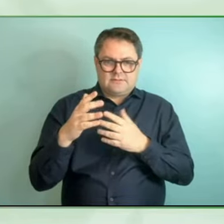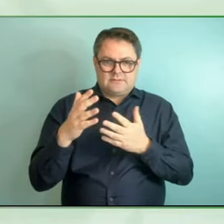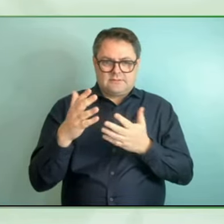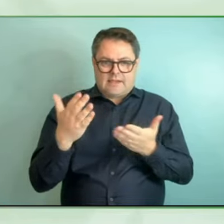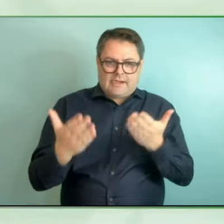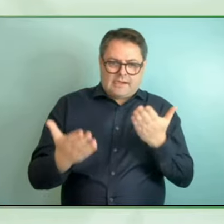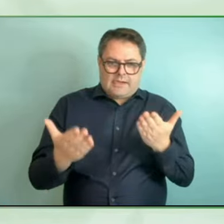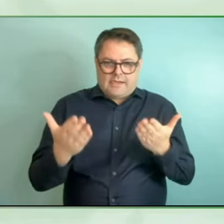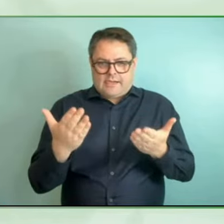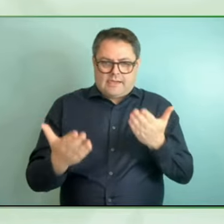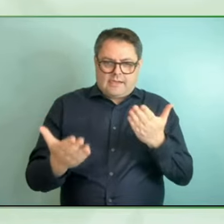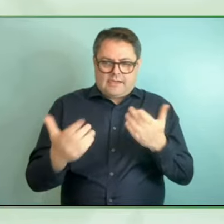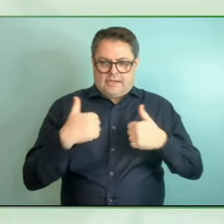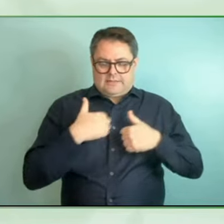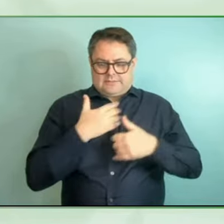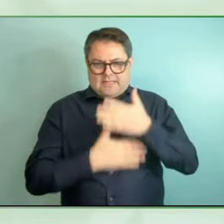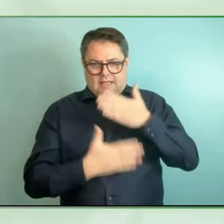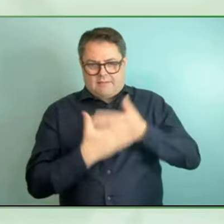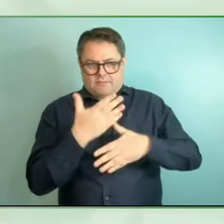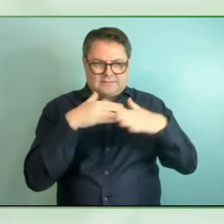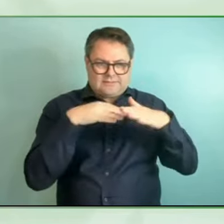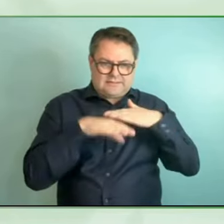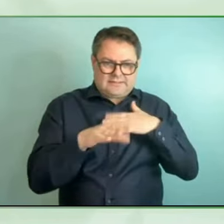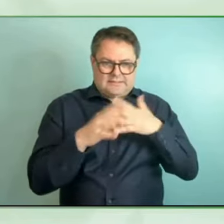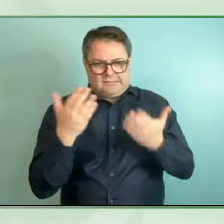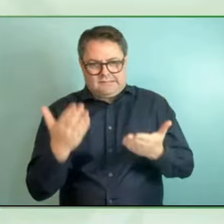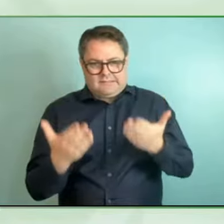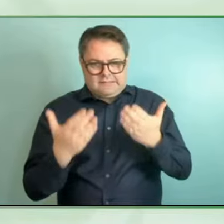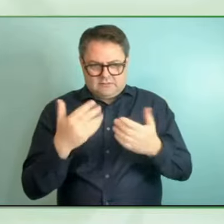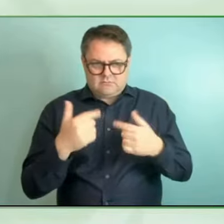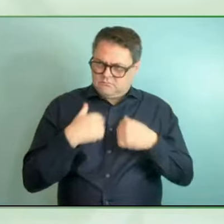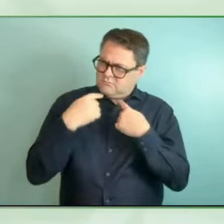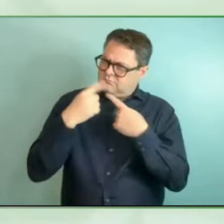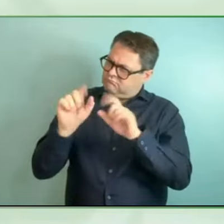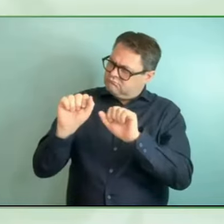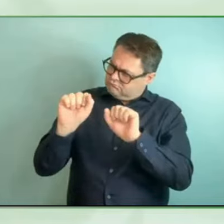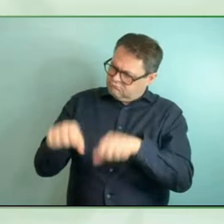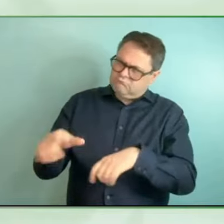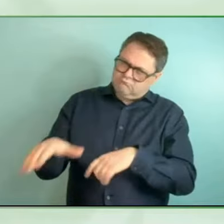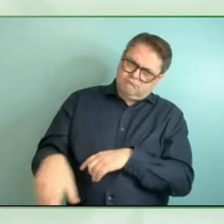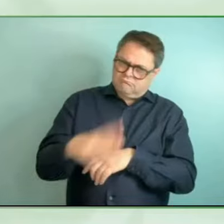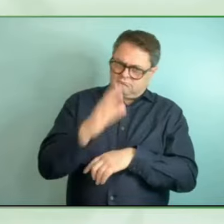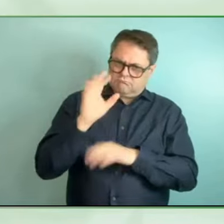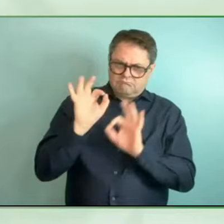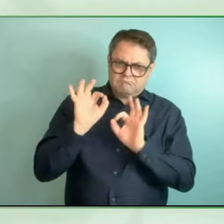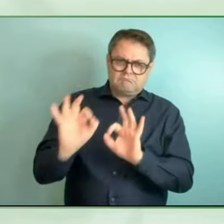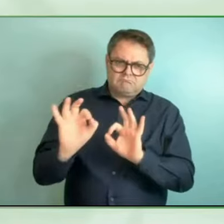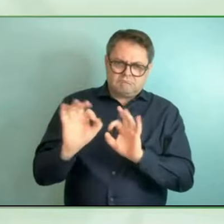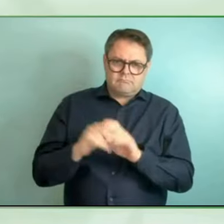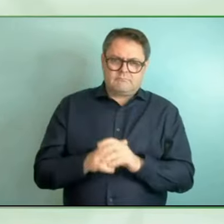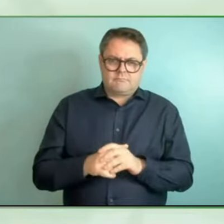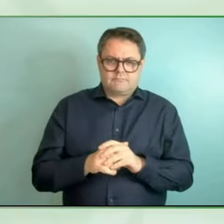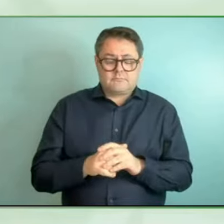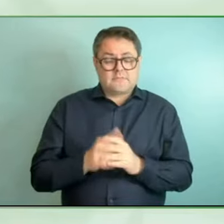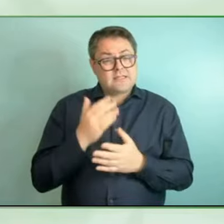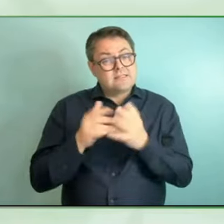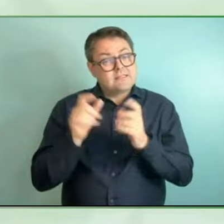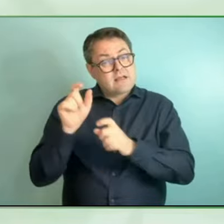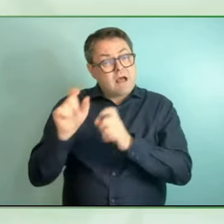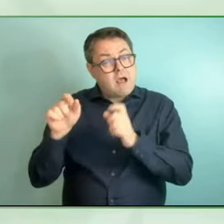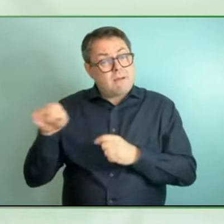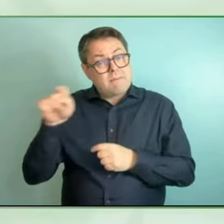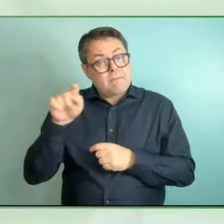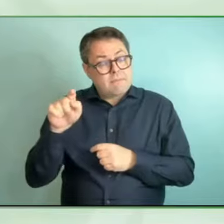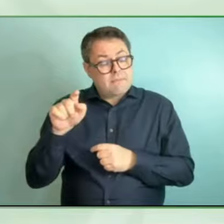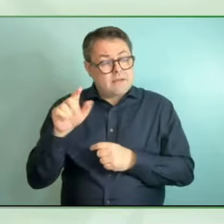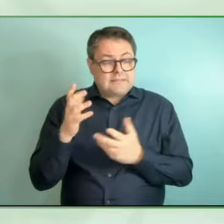of disabilities, you have to tell them they can, they should. Because we know also that is some studies we have been doing that there is a